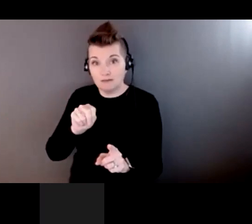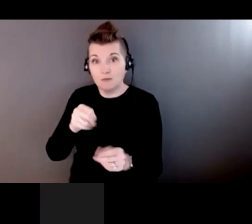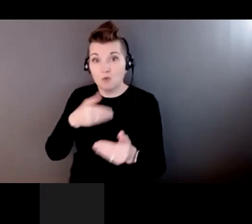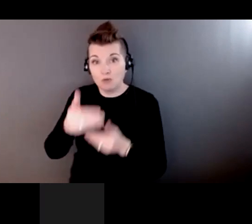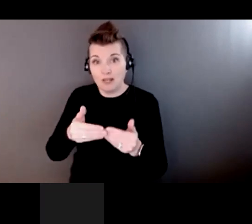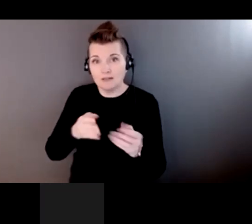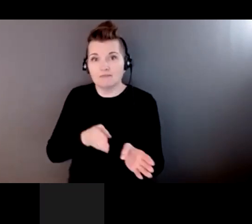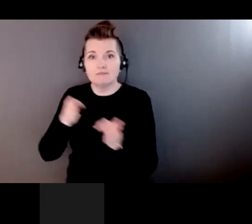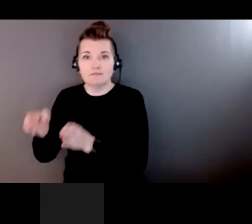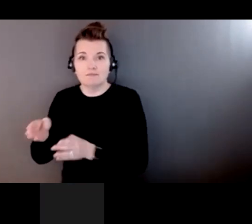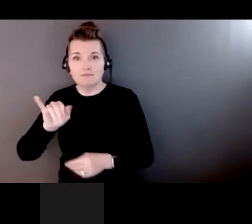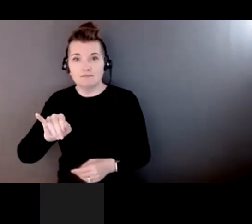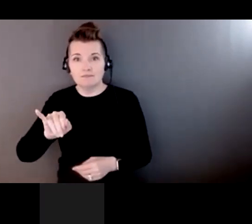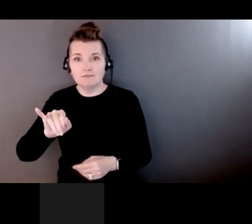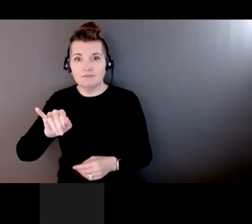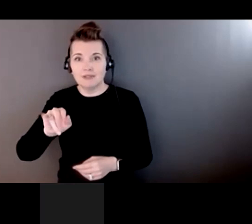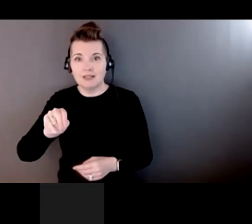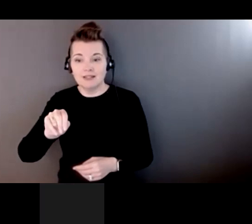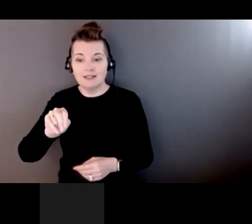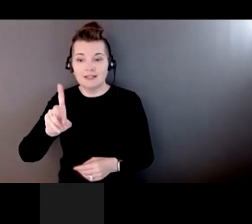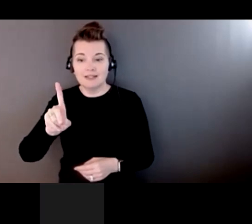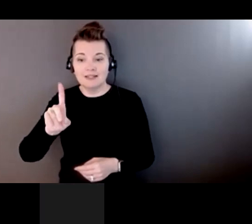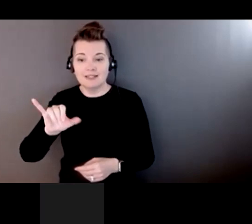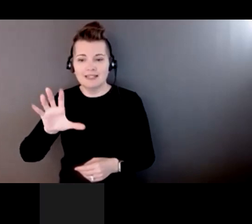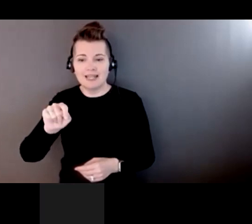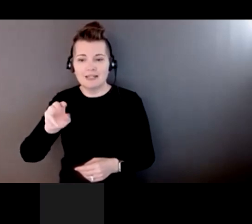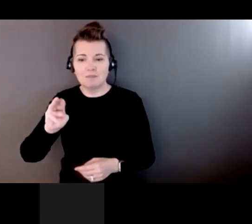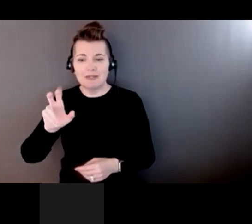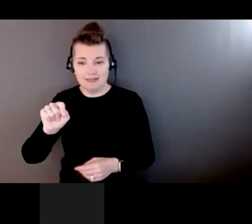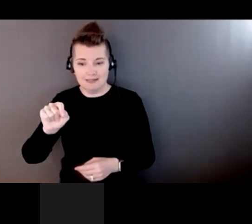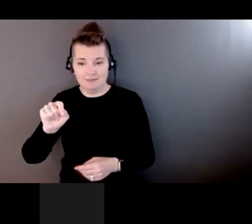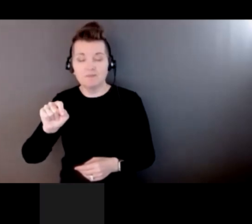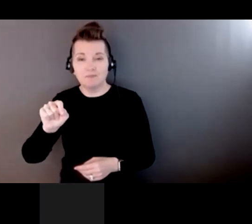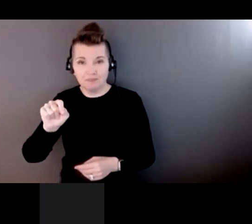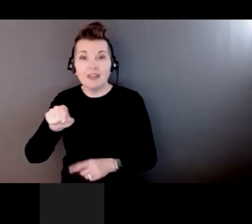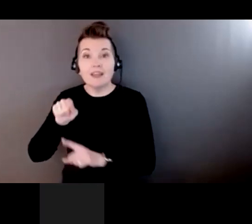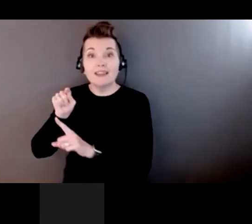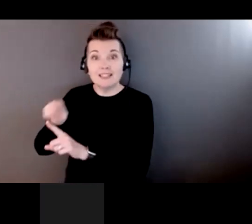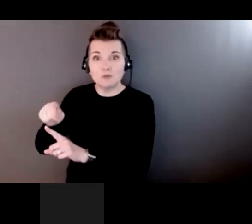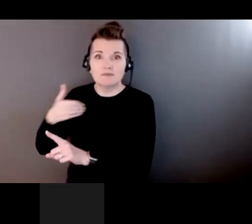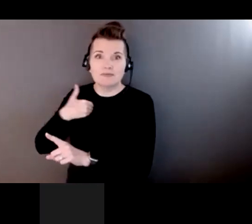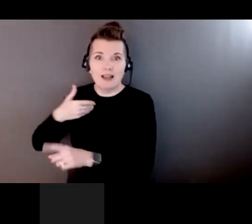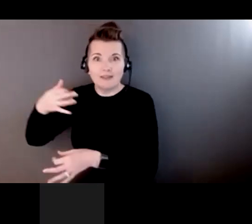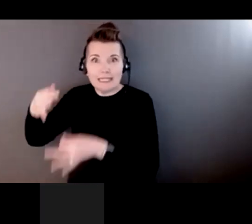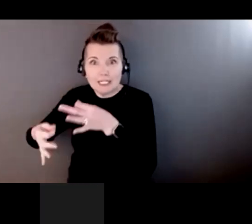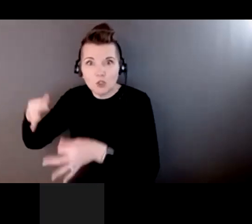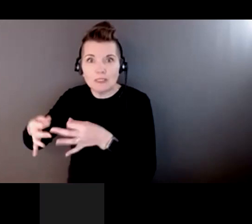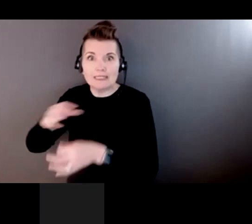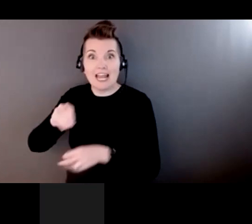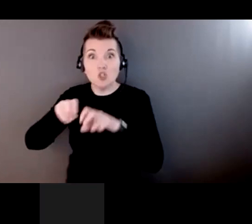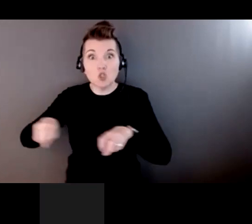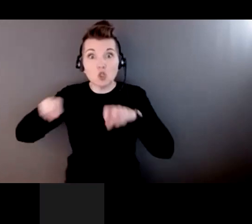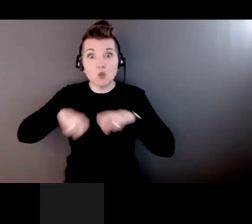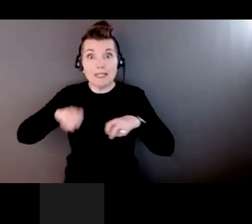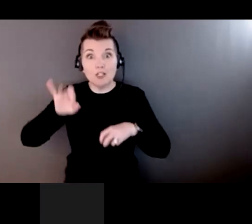The process going by indictment allows the defendant an opportunity for extra hearings and a jury trial. And it's because